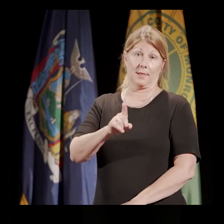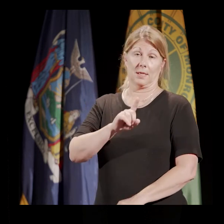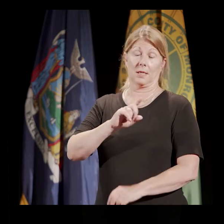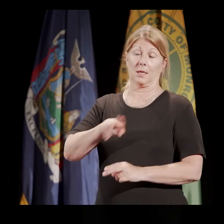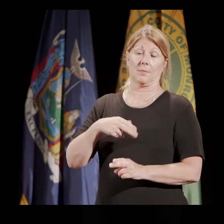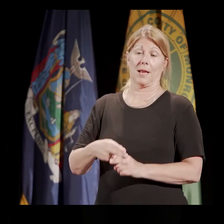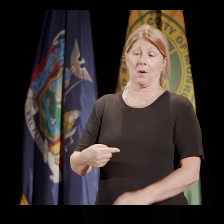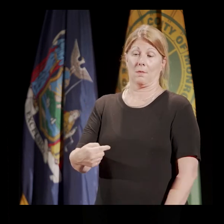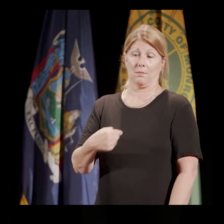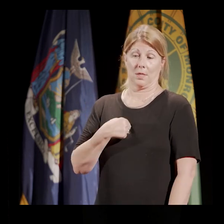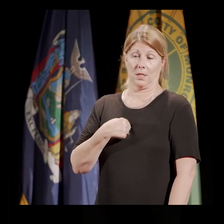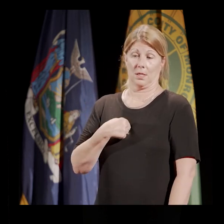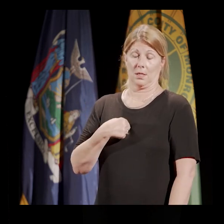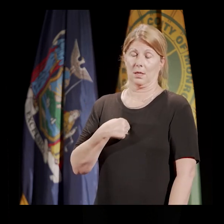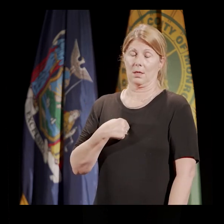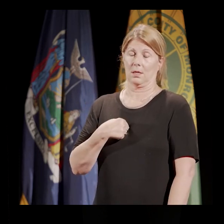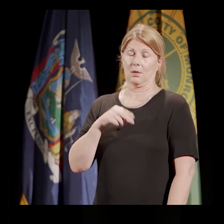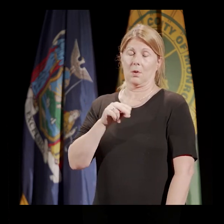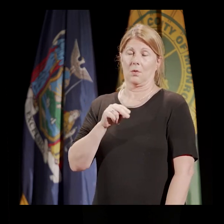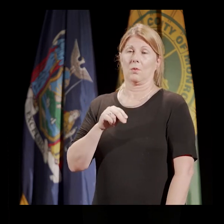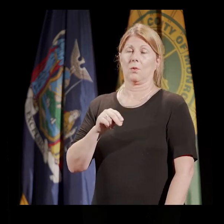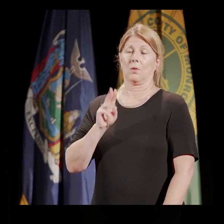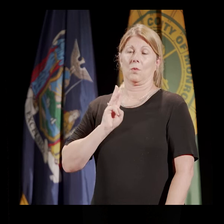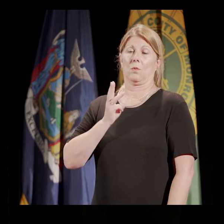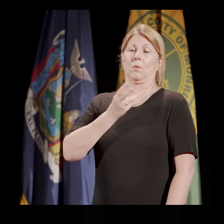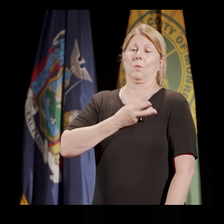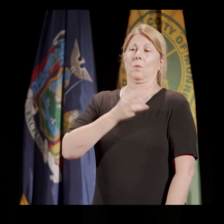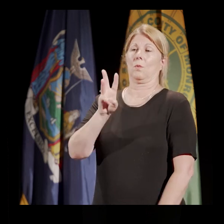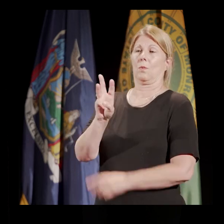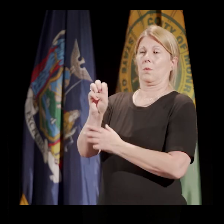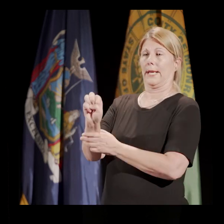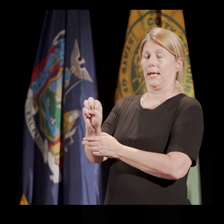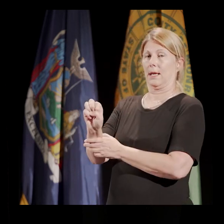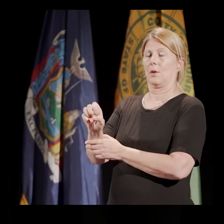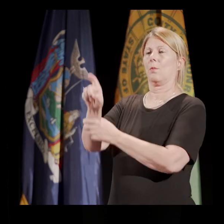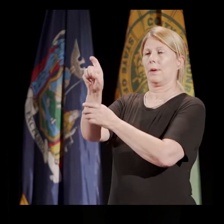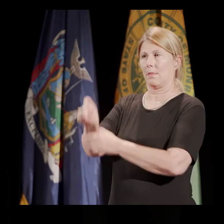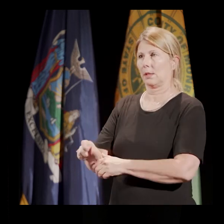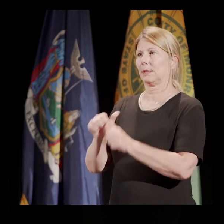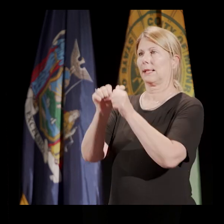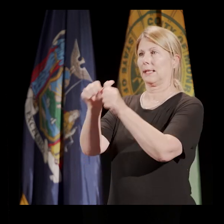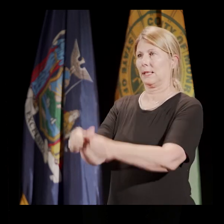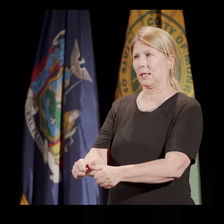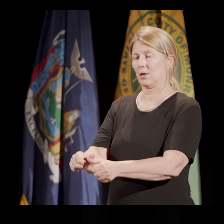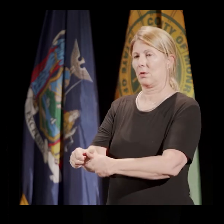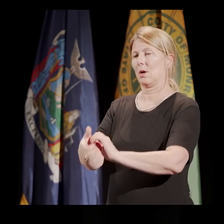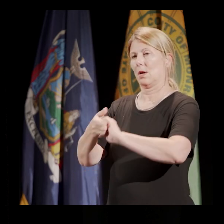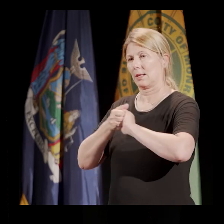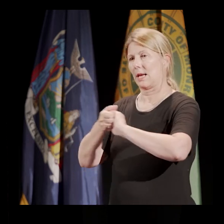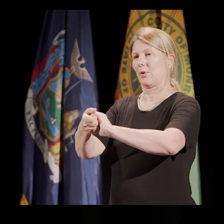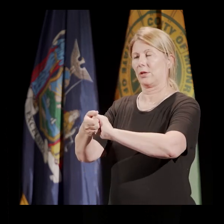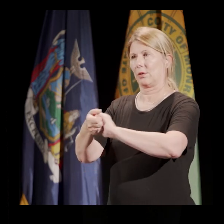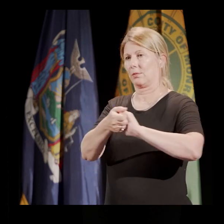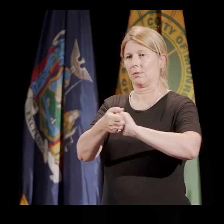but we. And we all must continue to play that role of collaboration to get Rochester